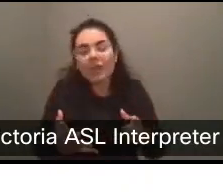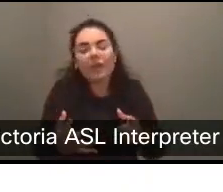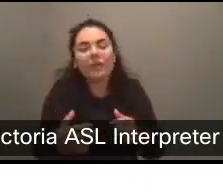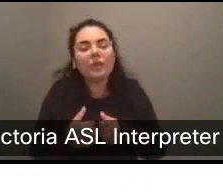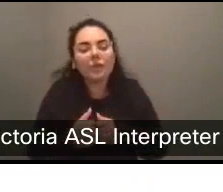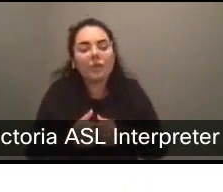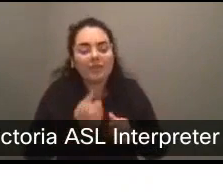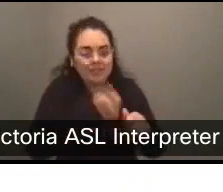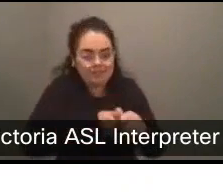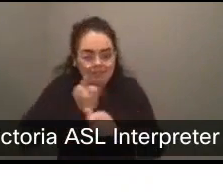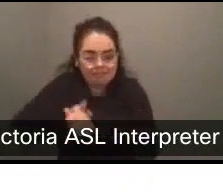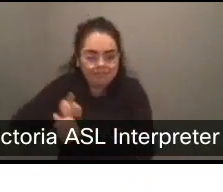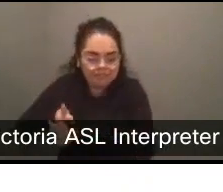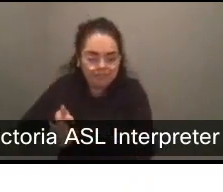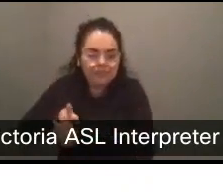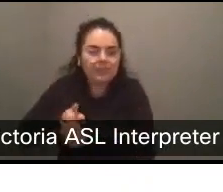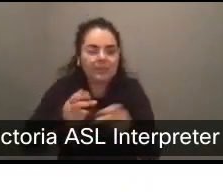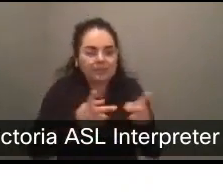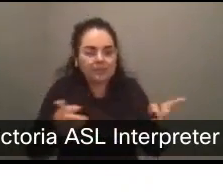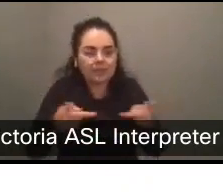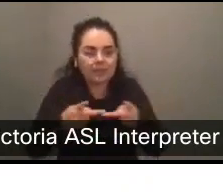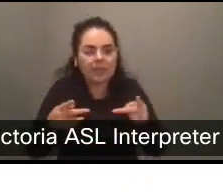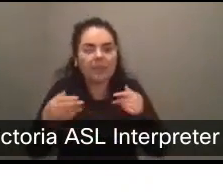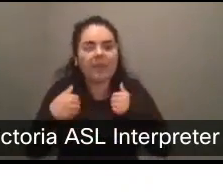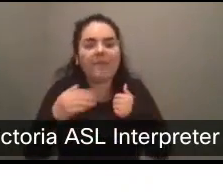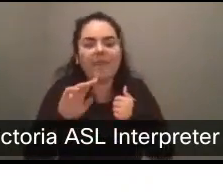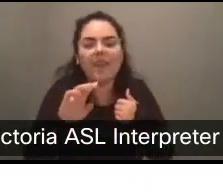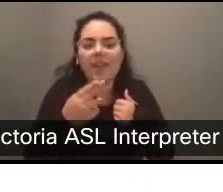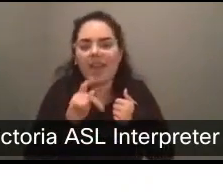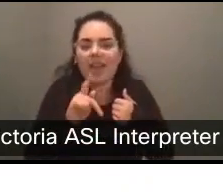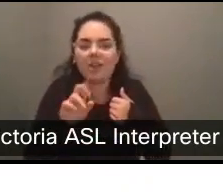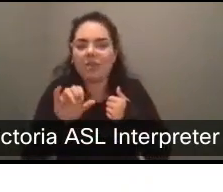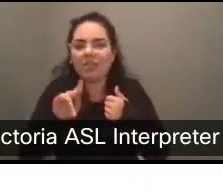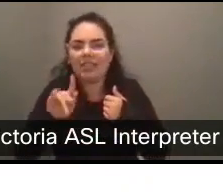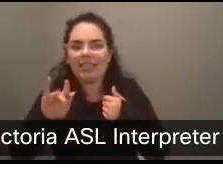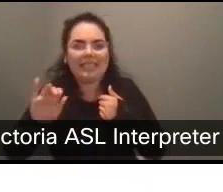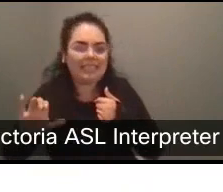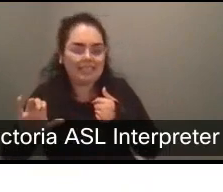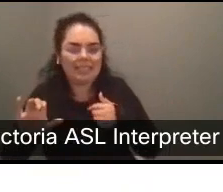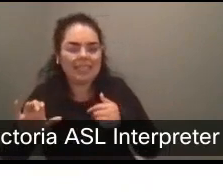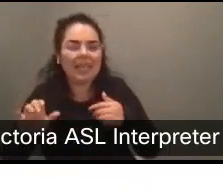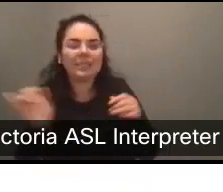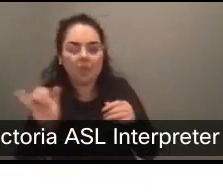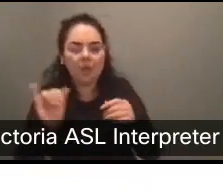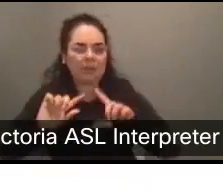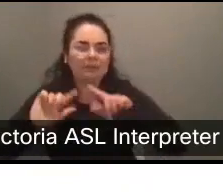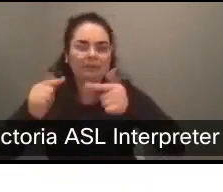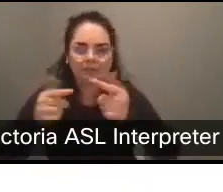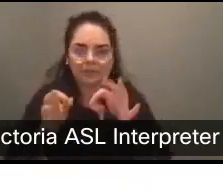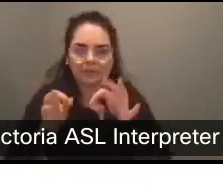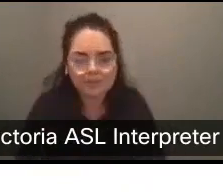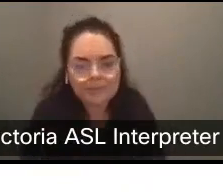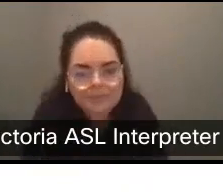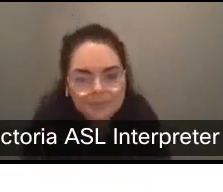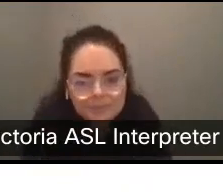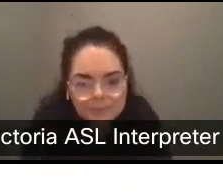those, within each site, there's heterogeneity, but then within sites, there's heterogeneity as well. And what we're doing with our ambulatory